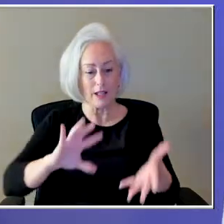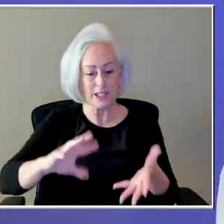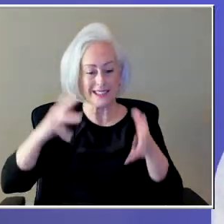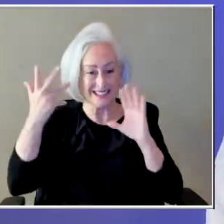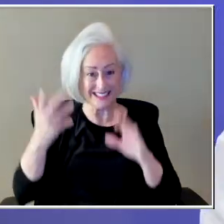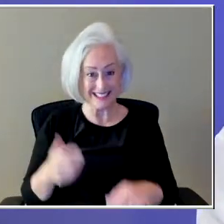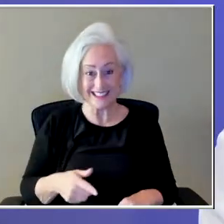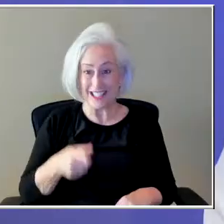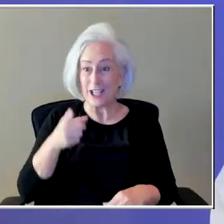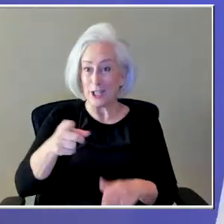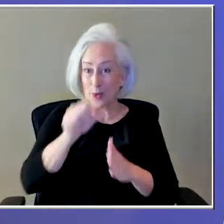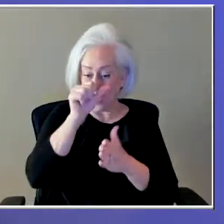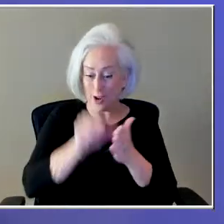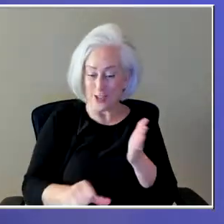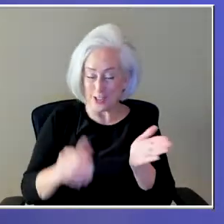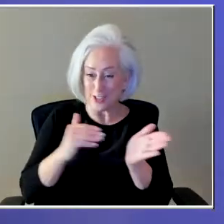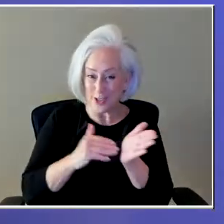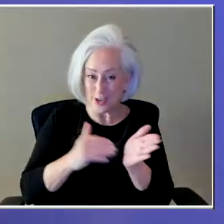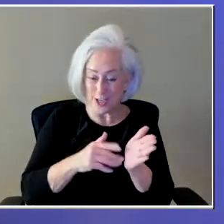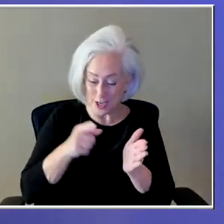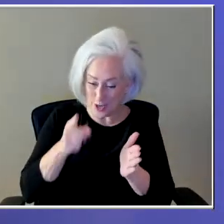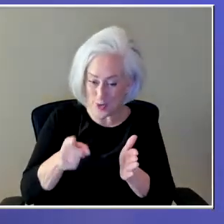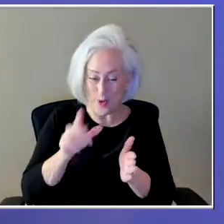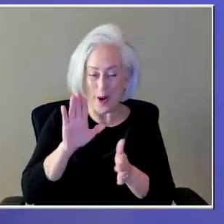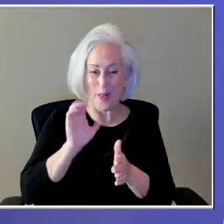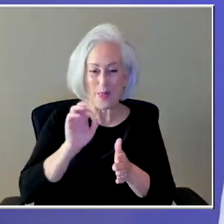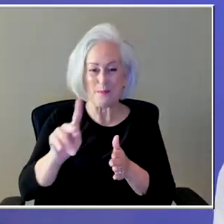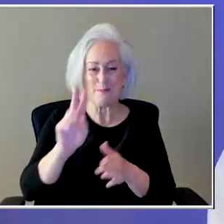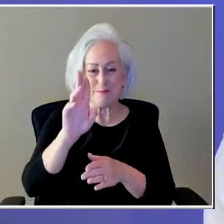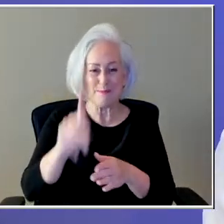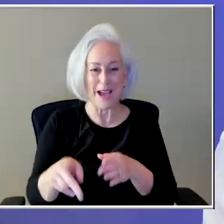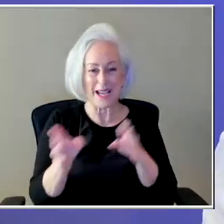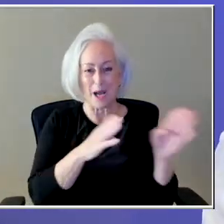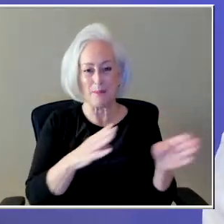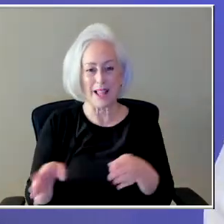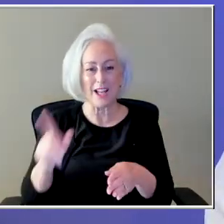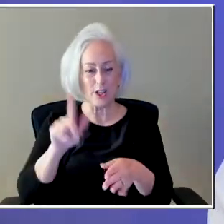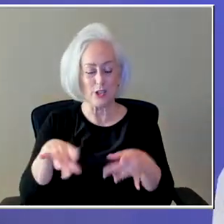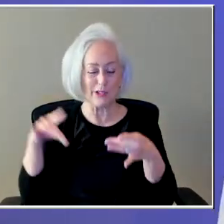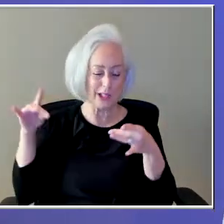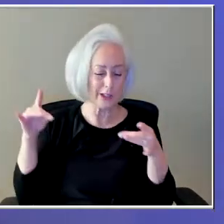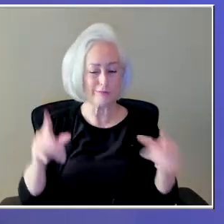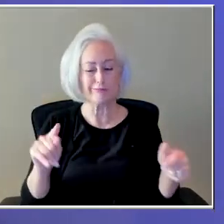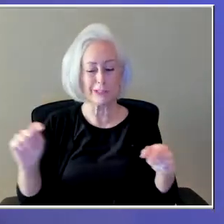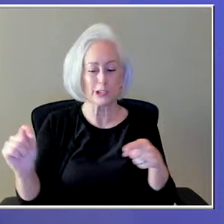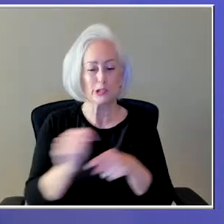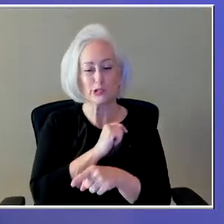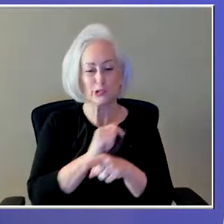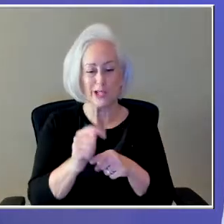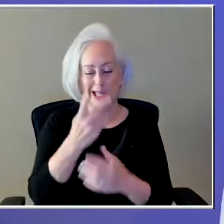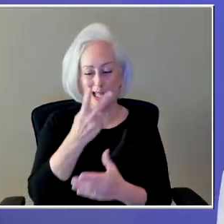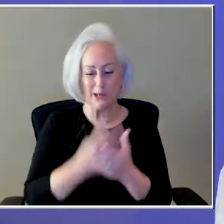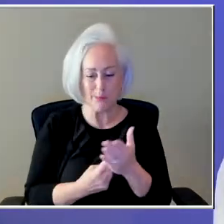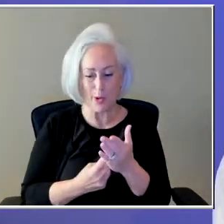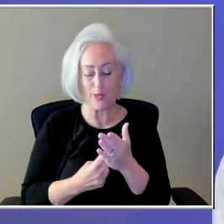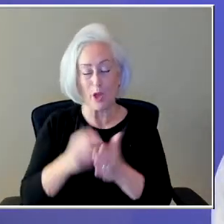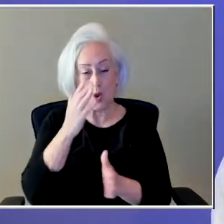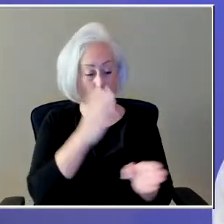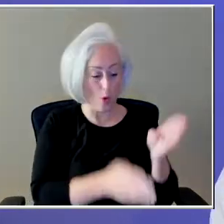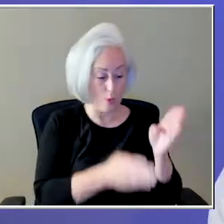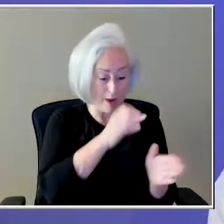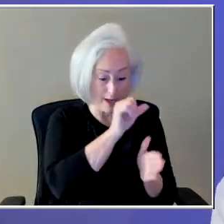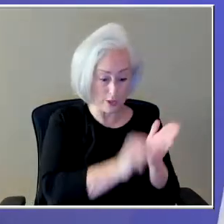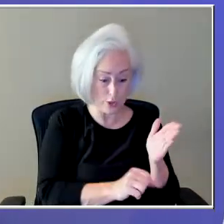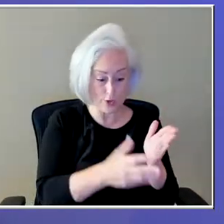are the backup. Yeah. That's a good backup plan. Yeah, I think you need to be savvy and trained in both ways, and to be able to